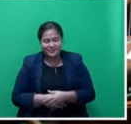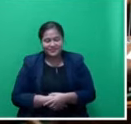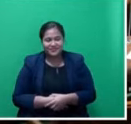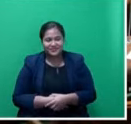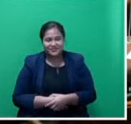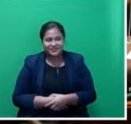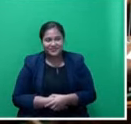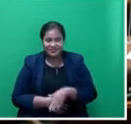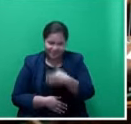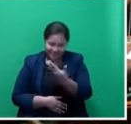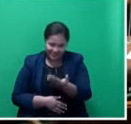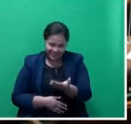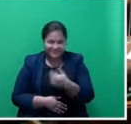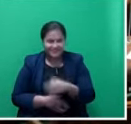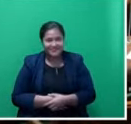You have the floor, sir.